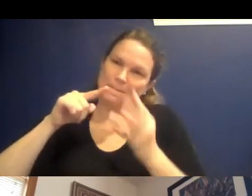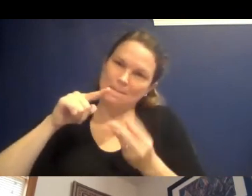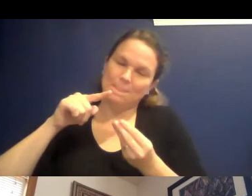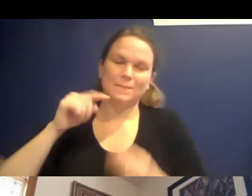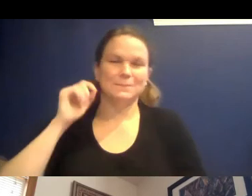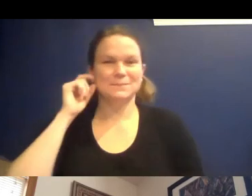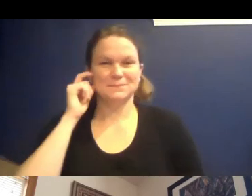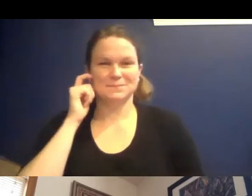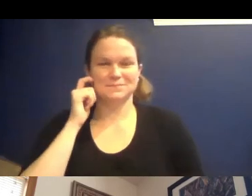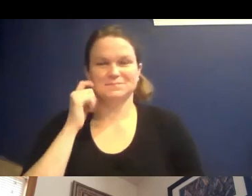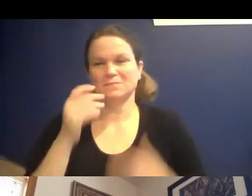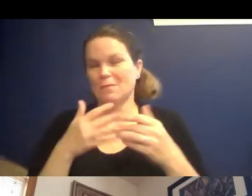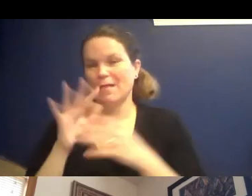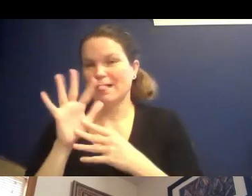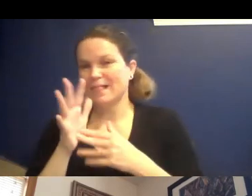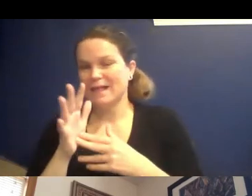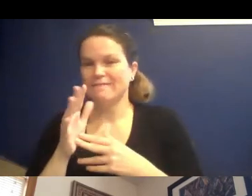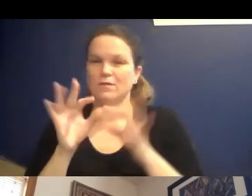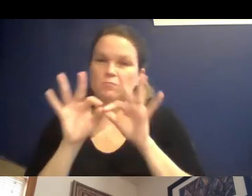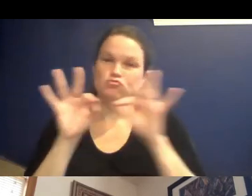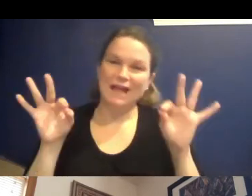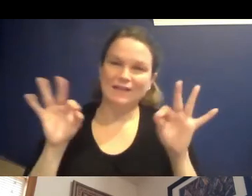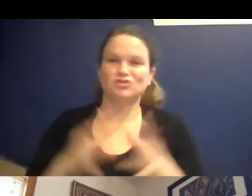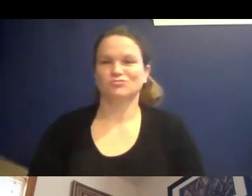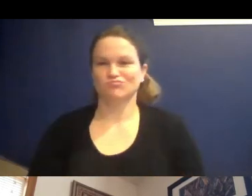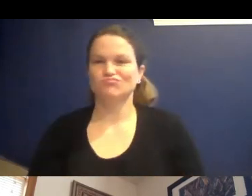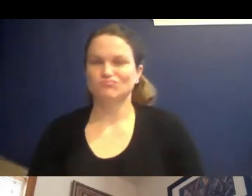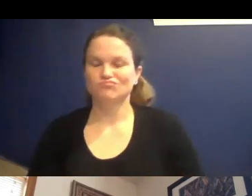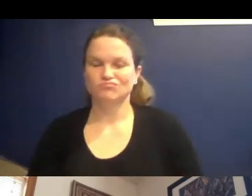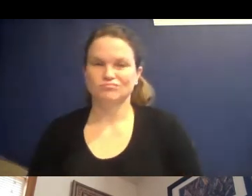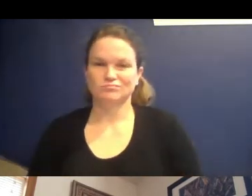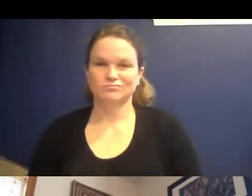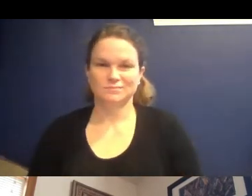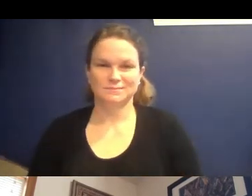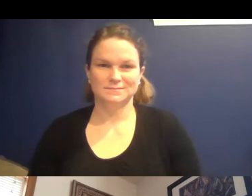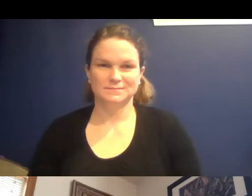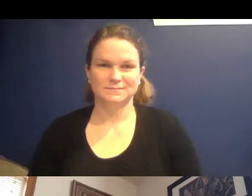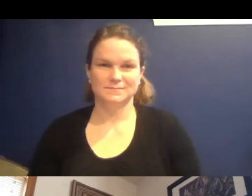a leaf or a branch or wherever it's going to hang while it's a chrysalis.